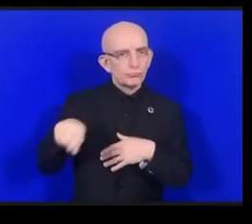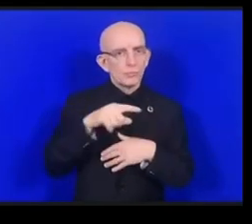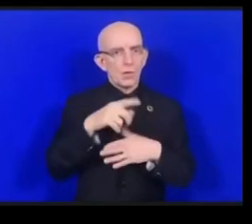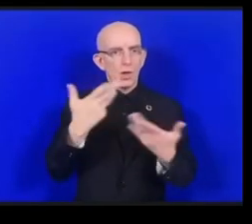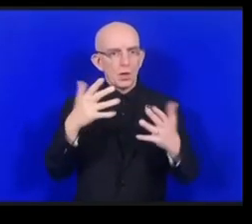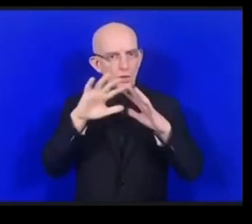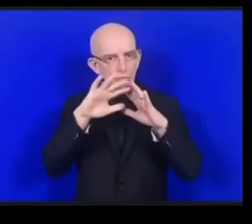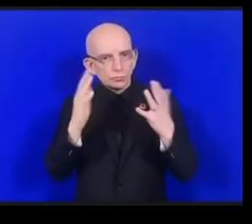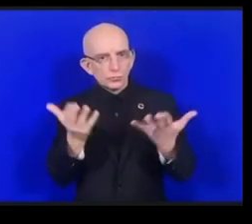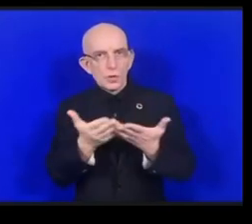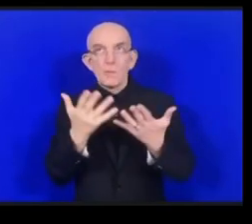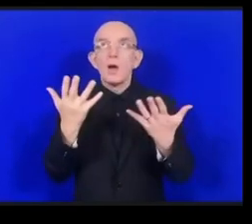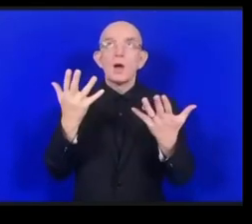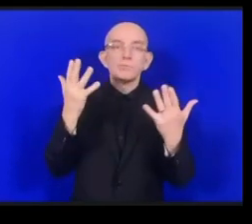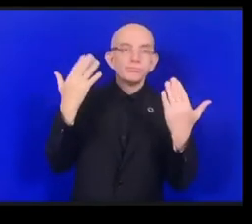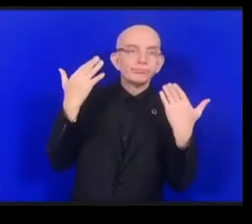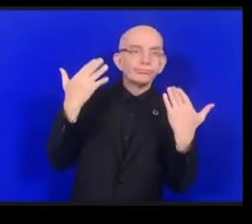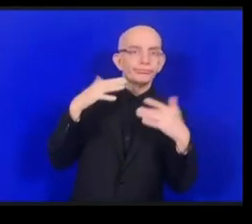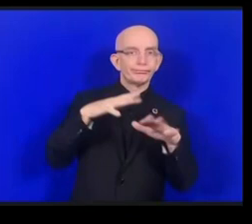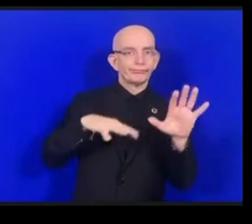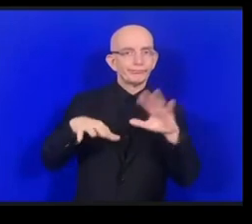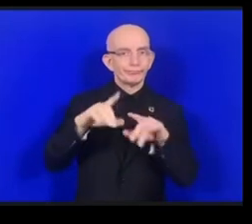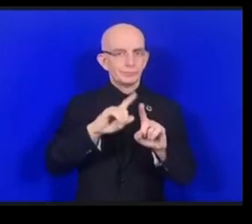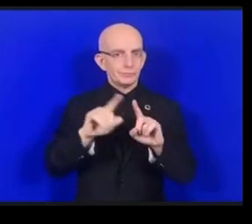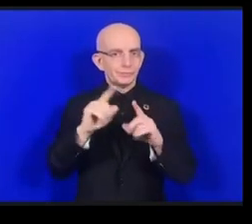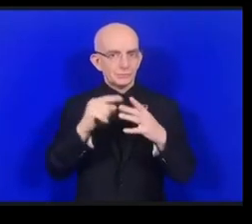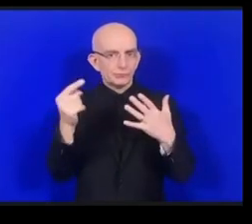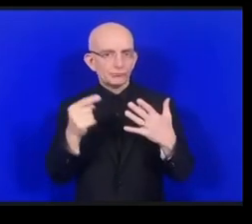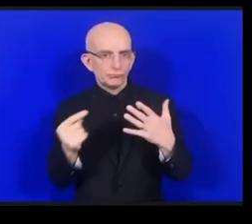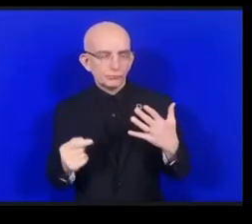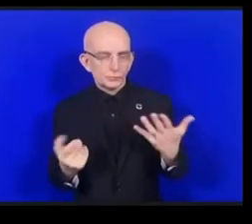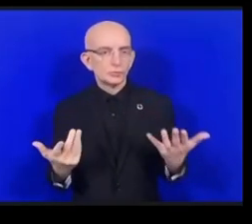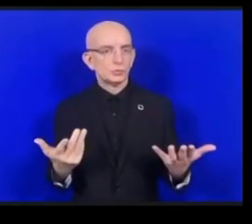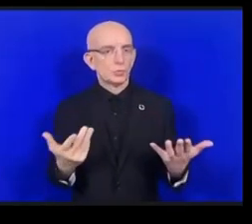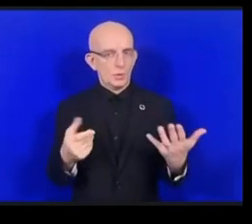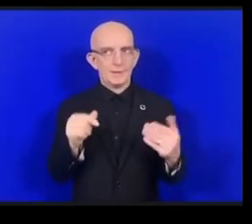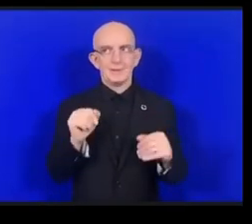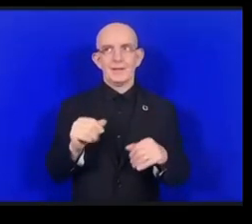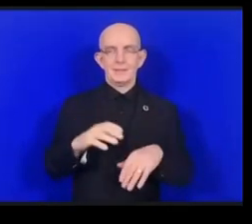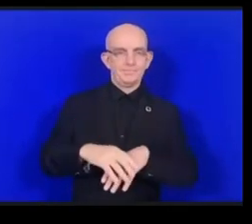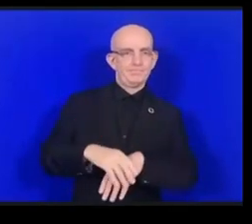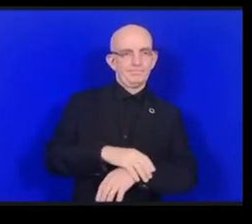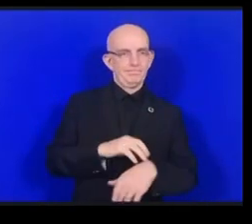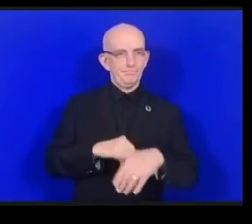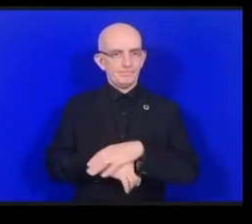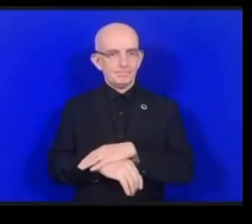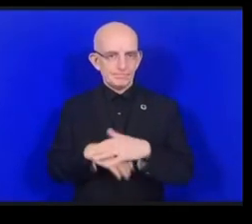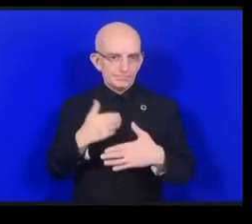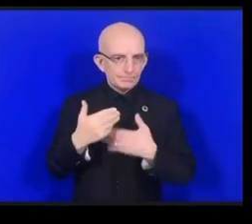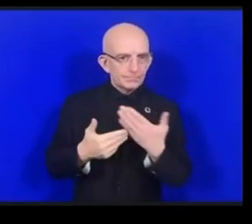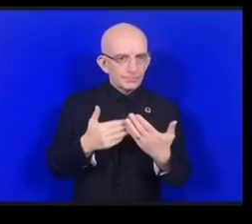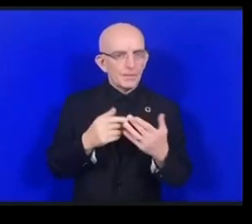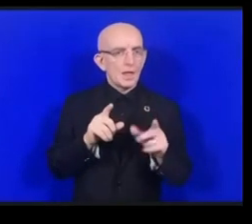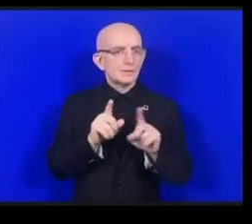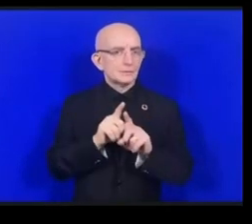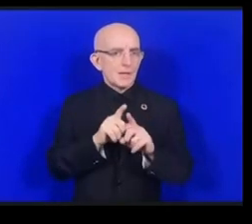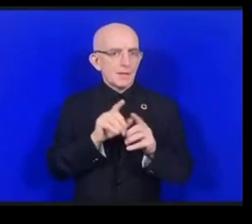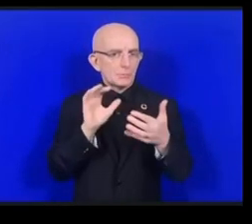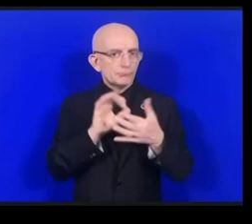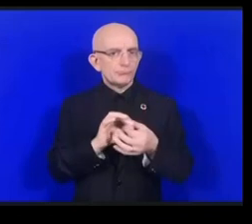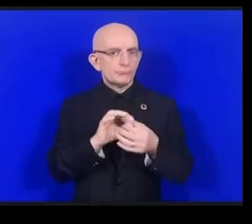part on the capacity baing program like the fellowship program and ambassador program and